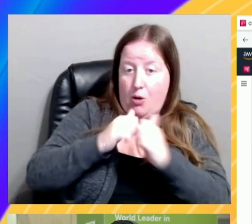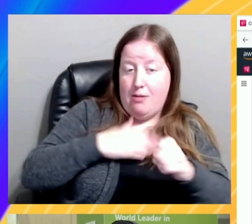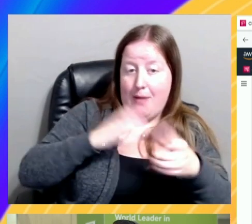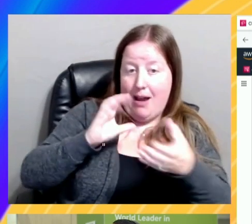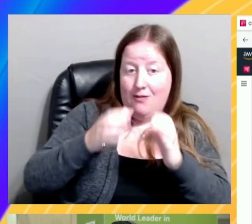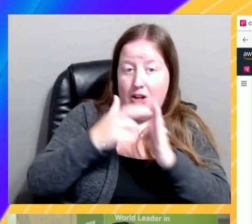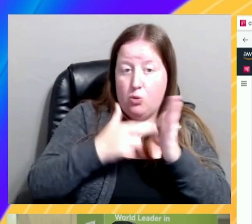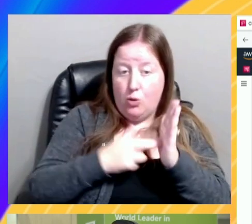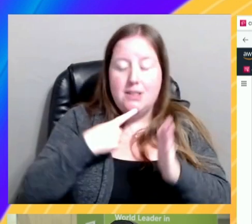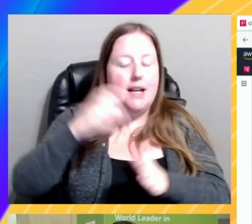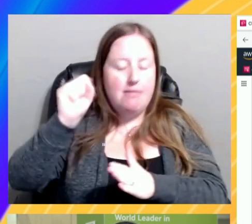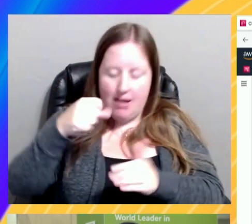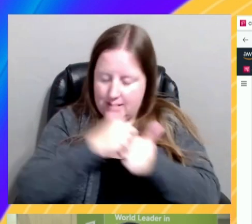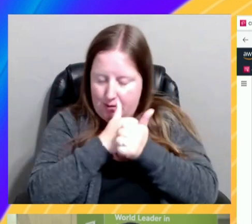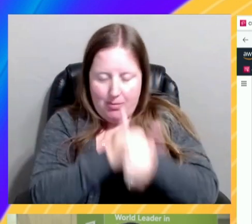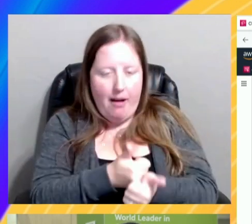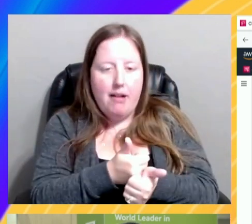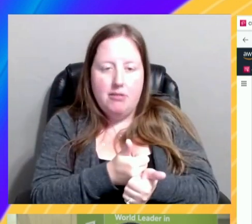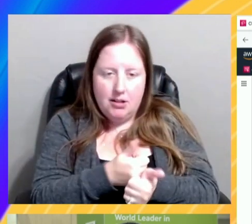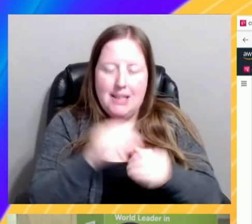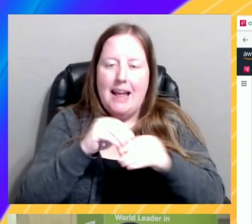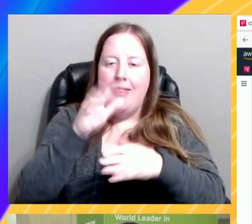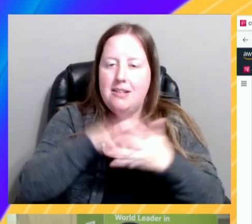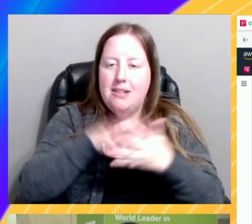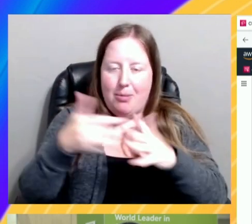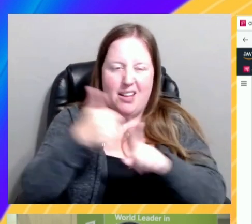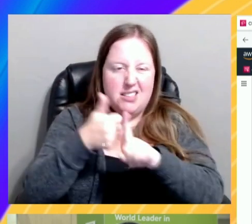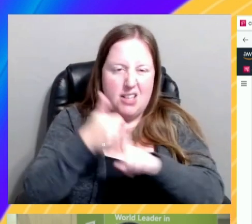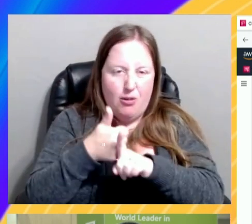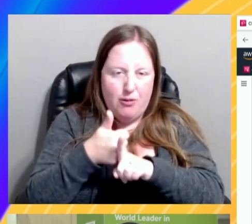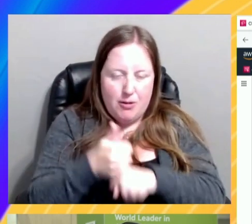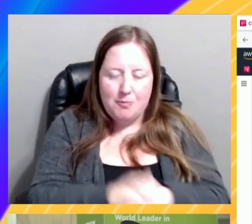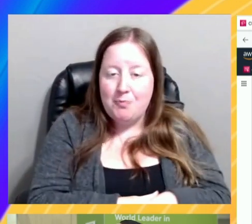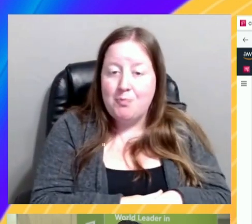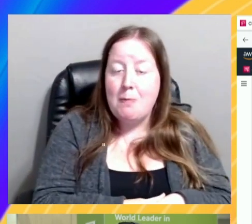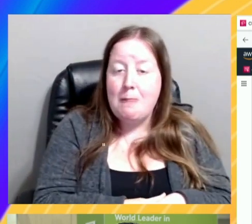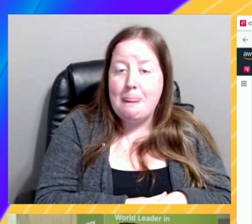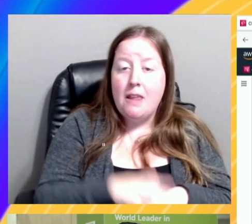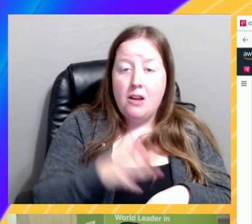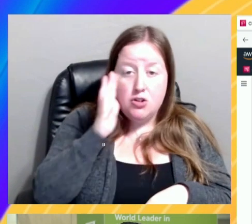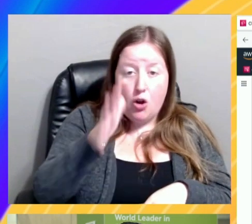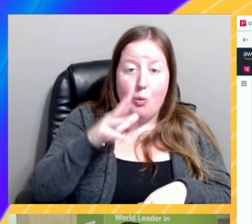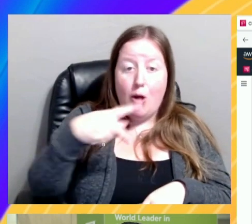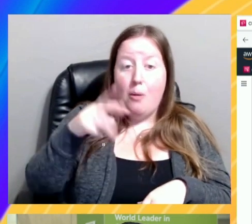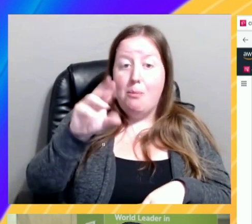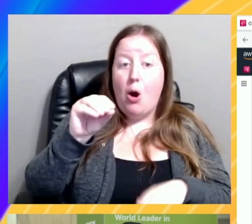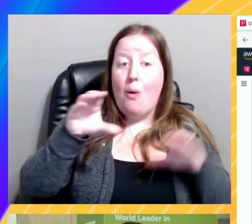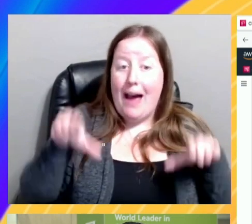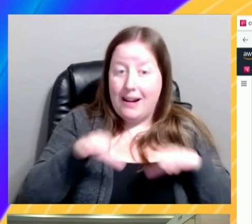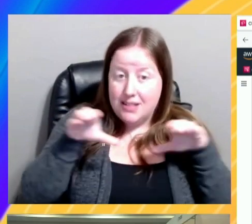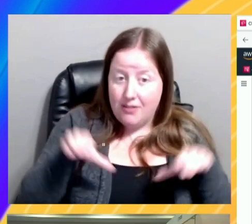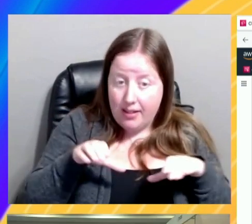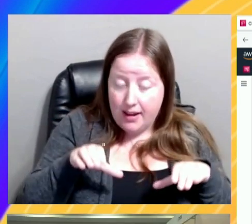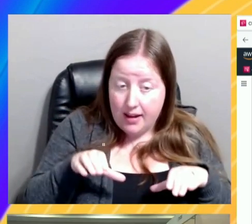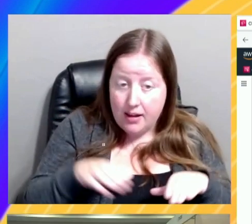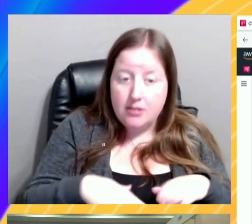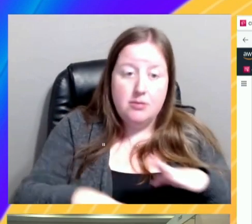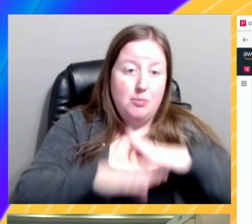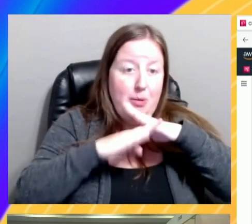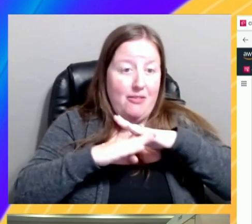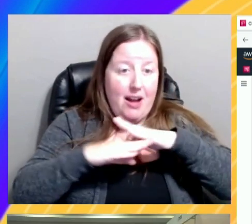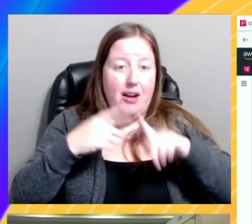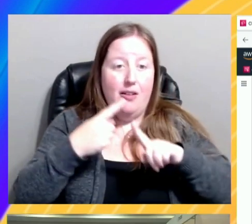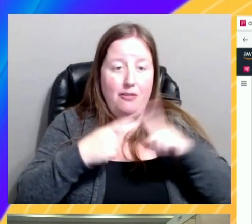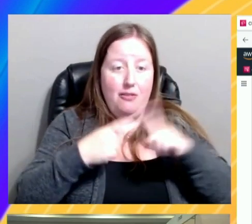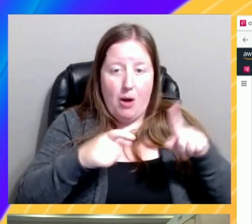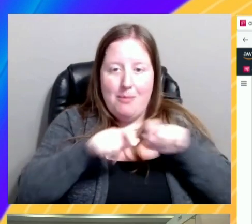compliant. In the template itself? In the template itself. Okay. So it'll proactively prevent you from launching services